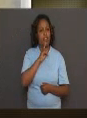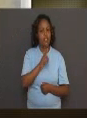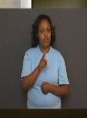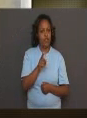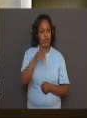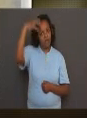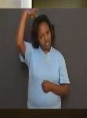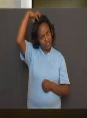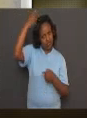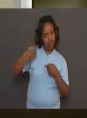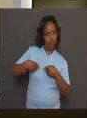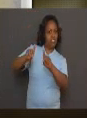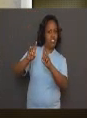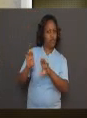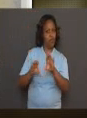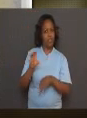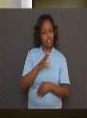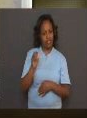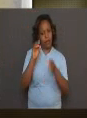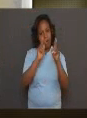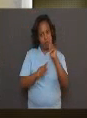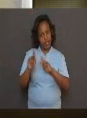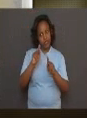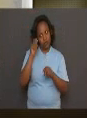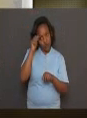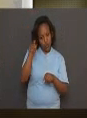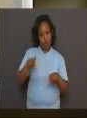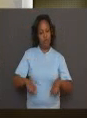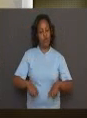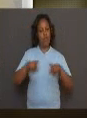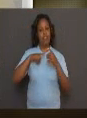the government and society in which he lived.